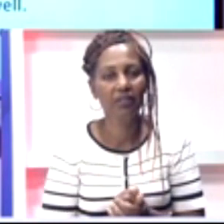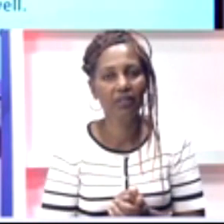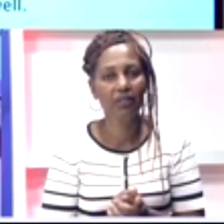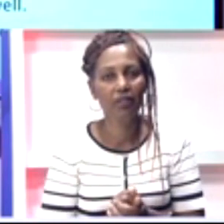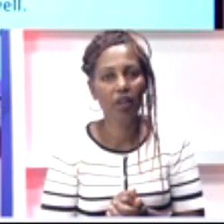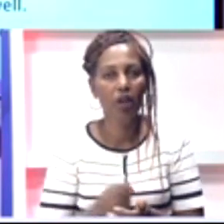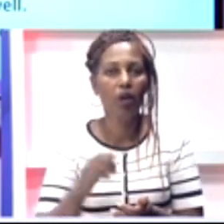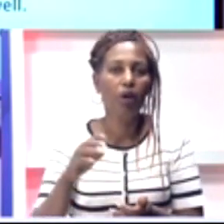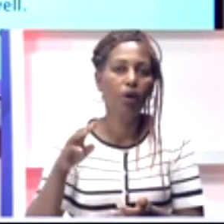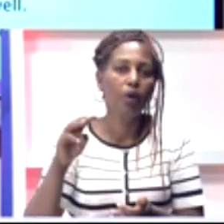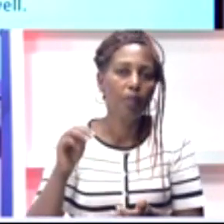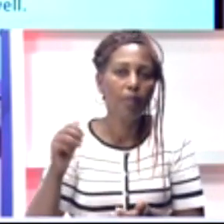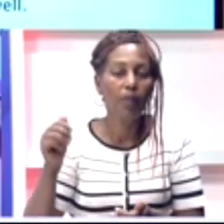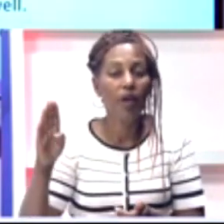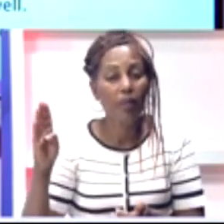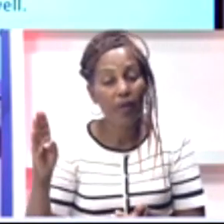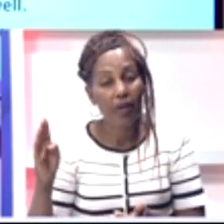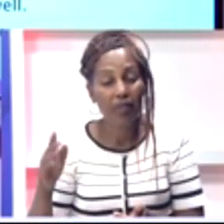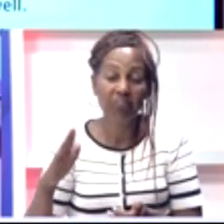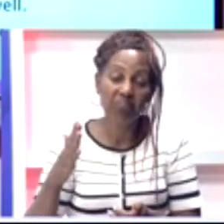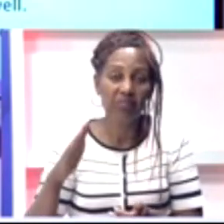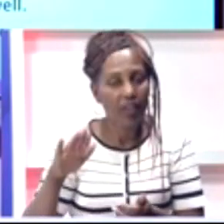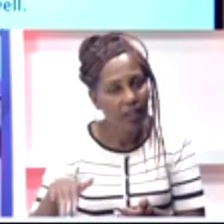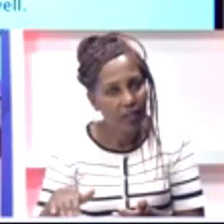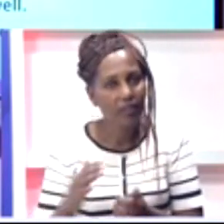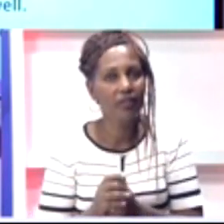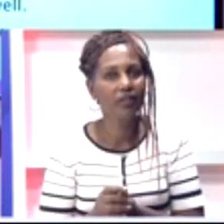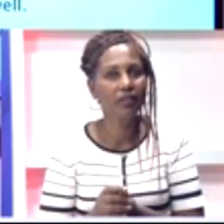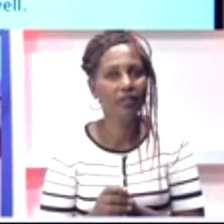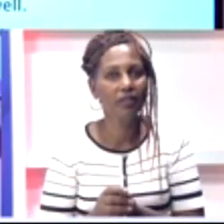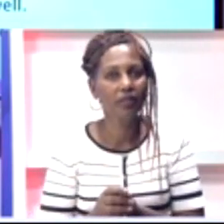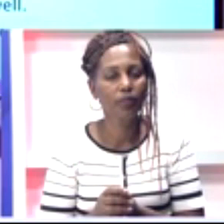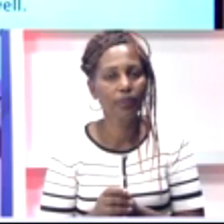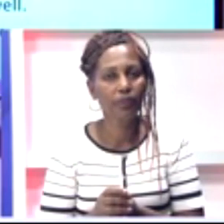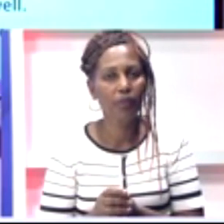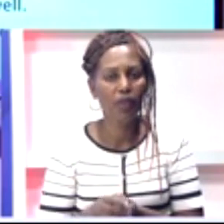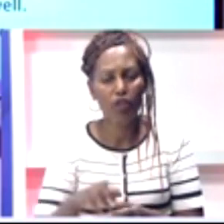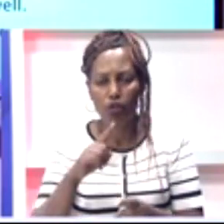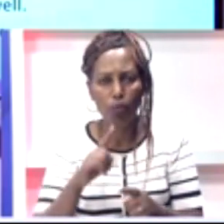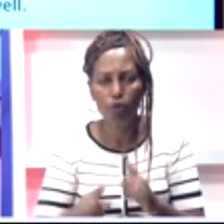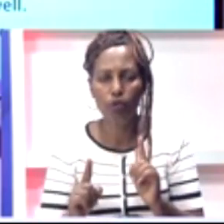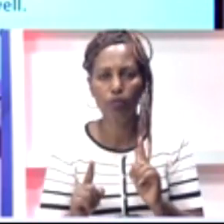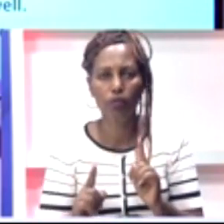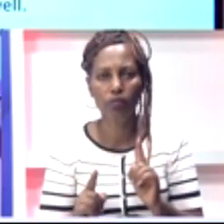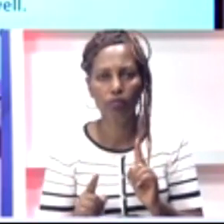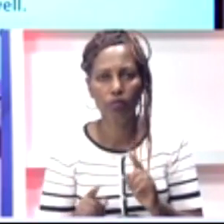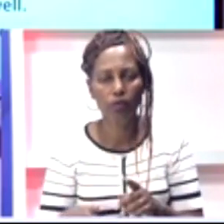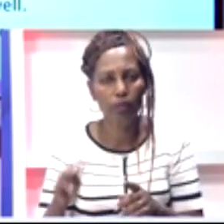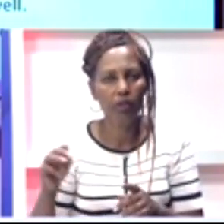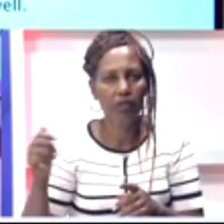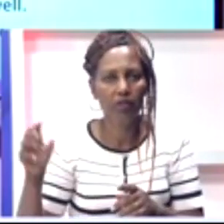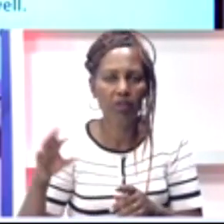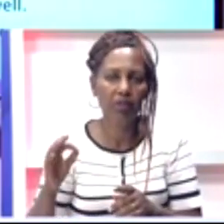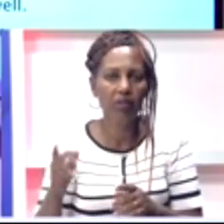Maybe it is a bit late. It is impossible. Well, you might get, I'm not